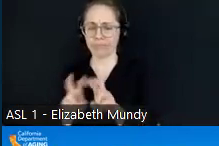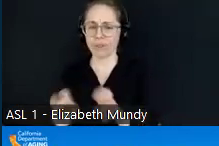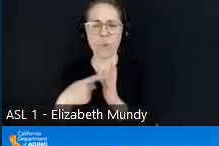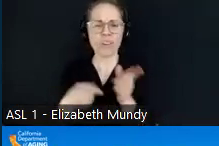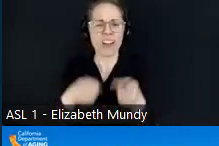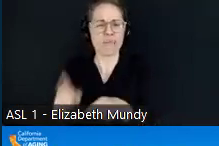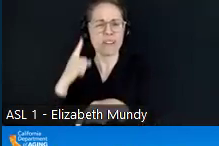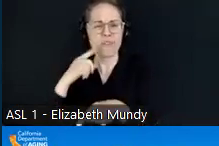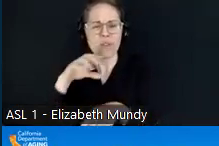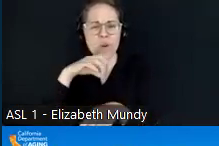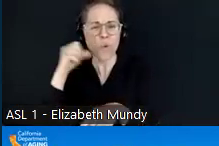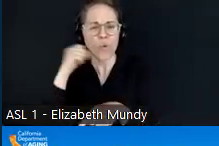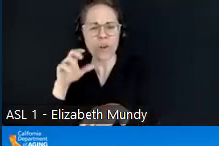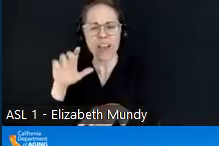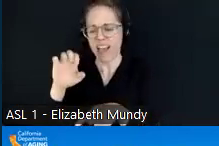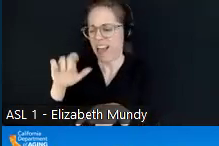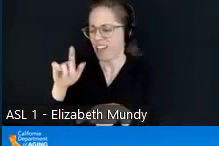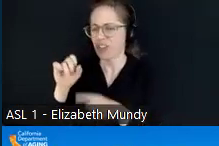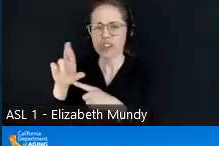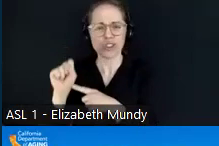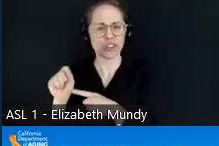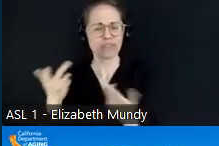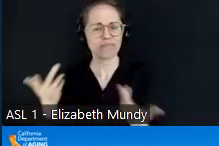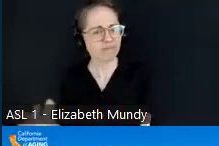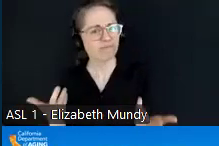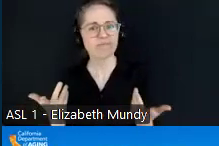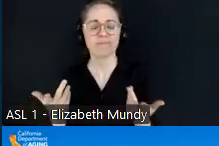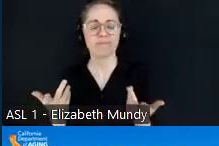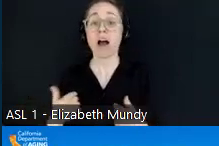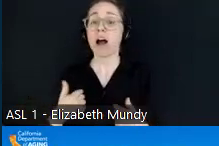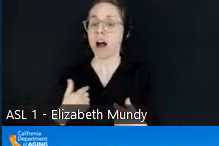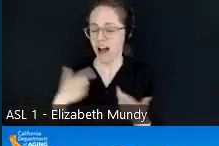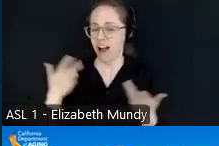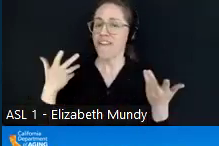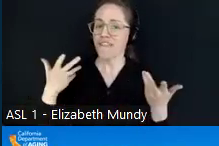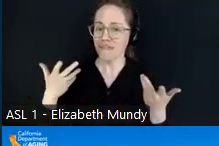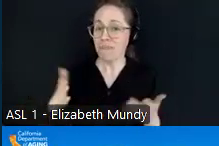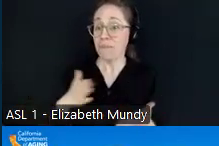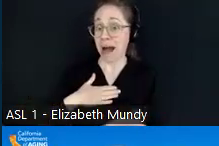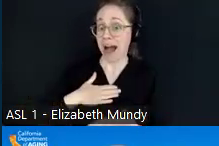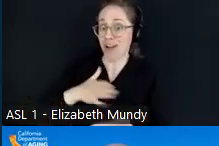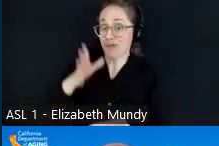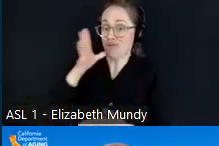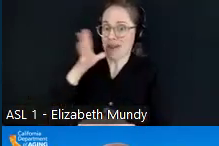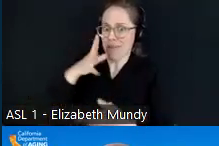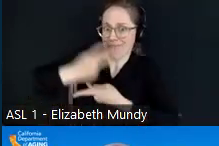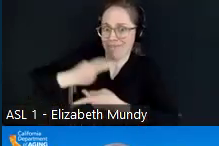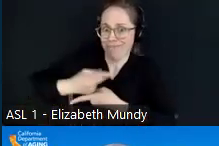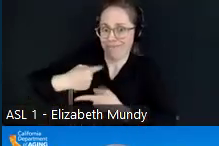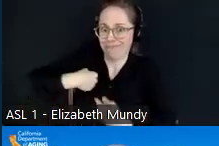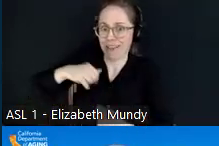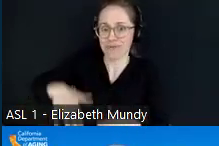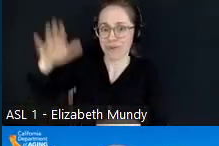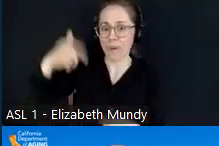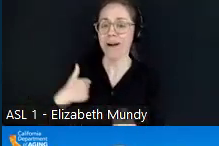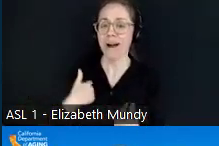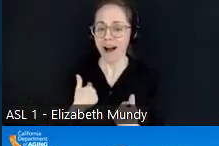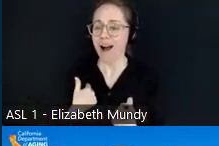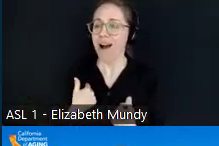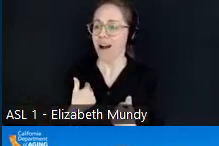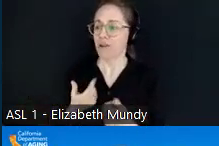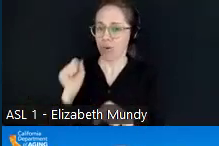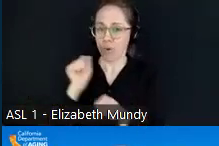elders. I am someone who was raised by my grandmother. I am someone who has been in this work for a